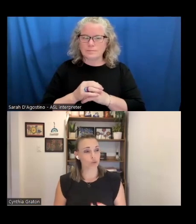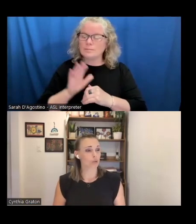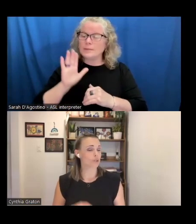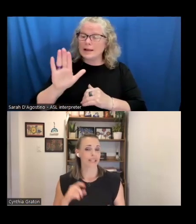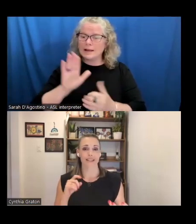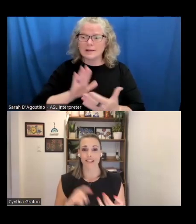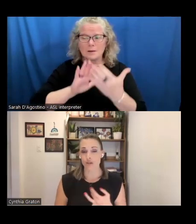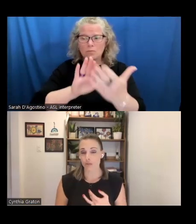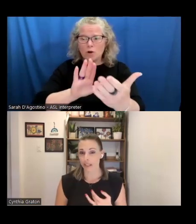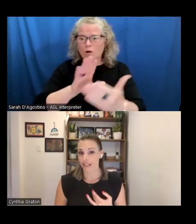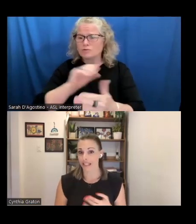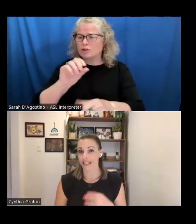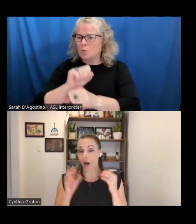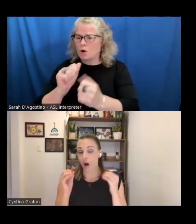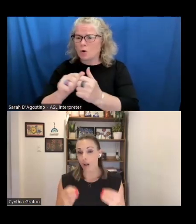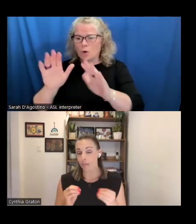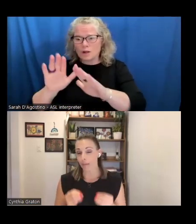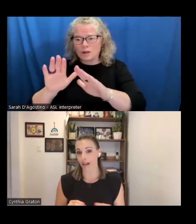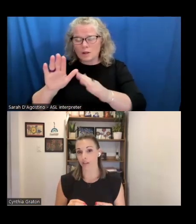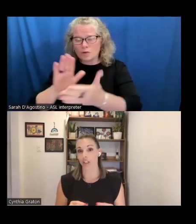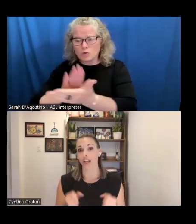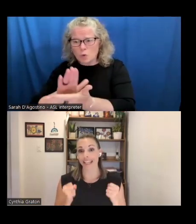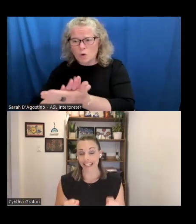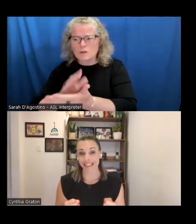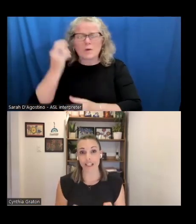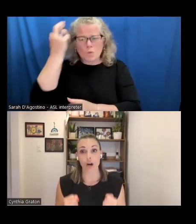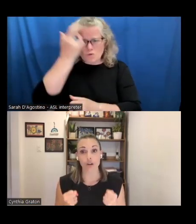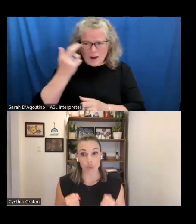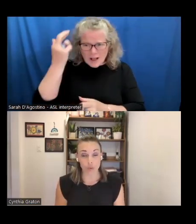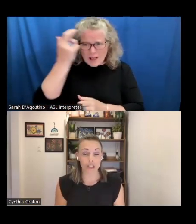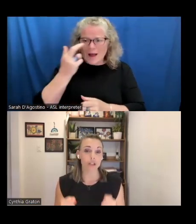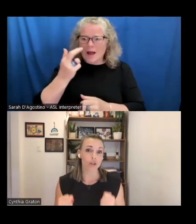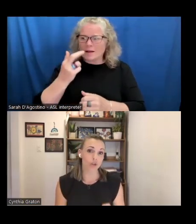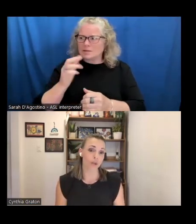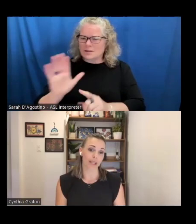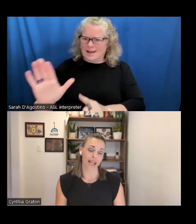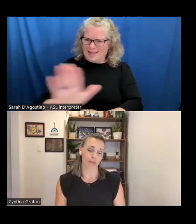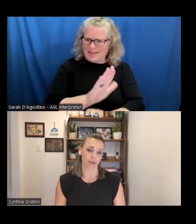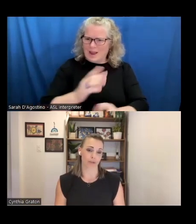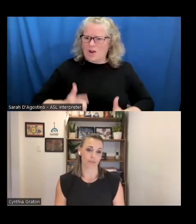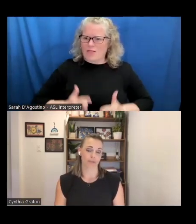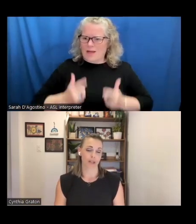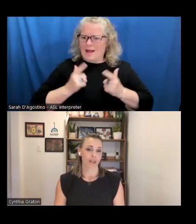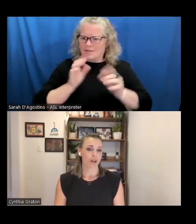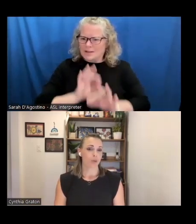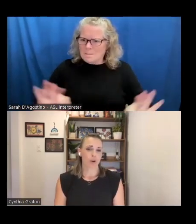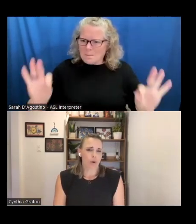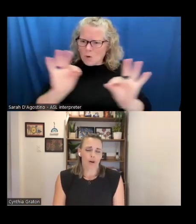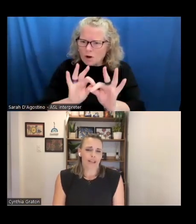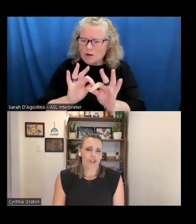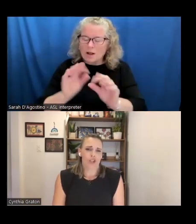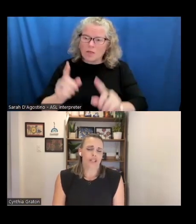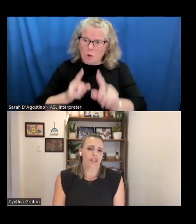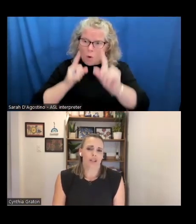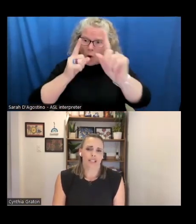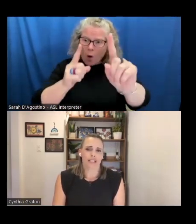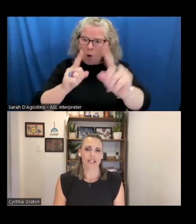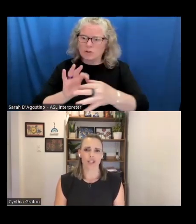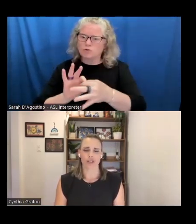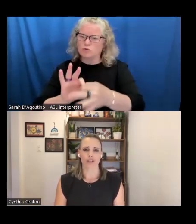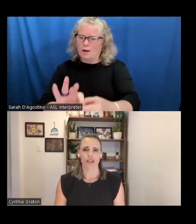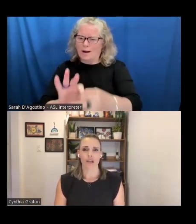work with schools and districts, is all about connecting on a real human level. We're more than just